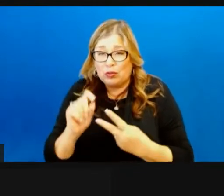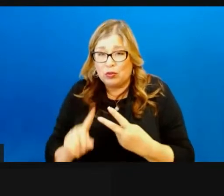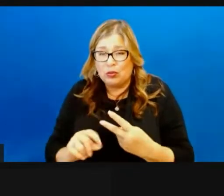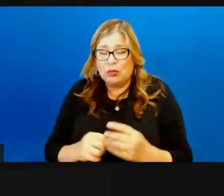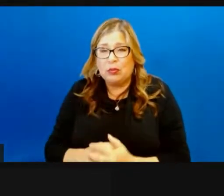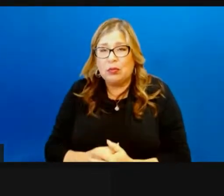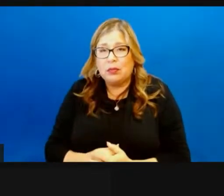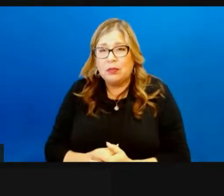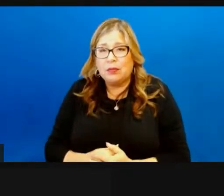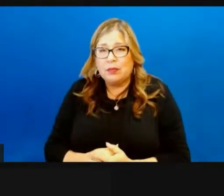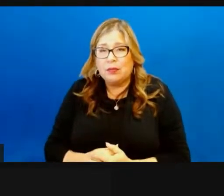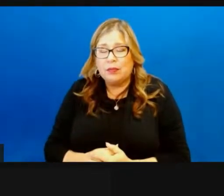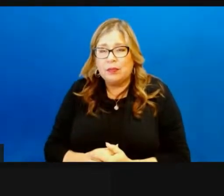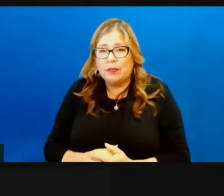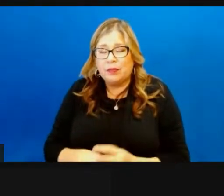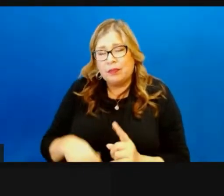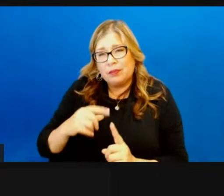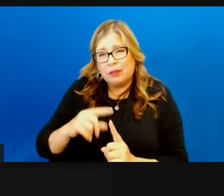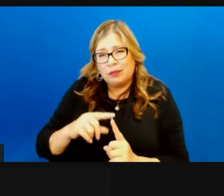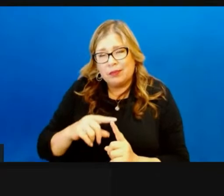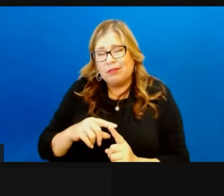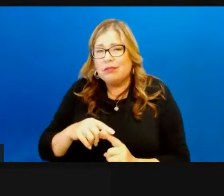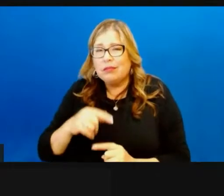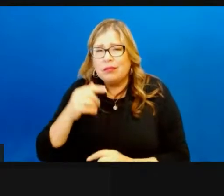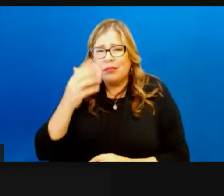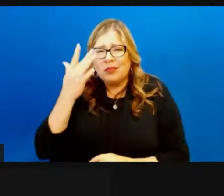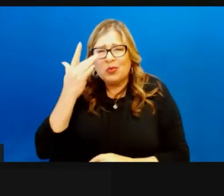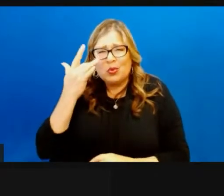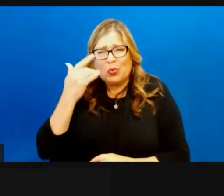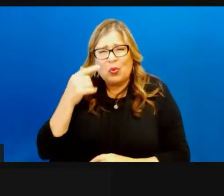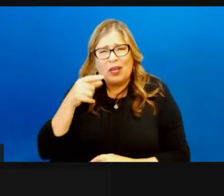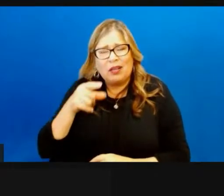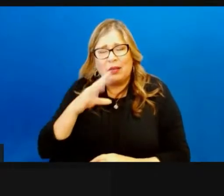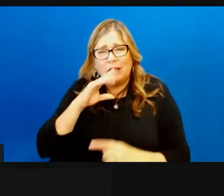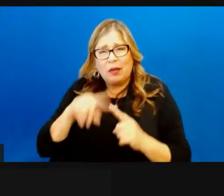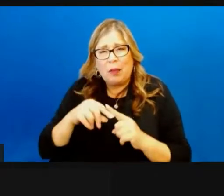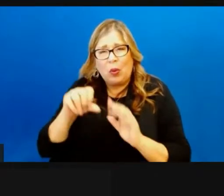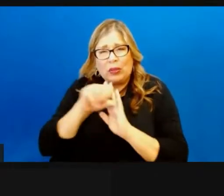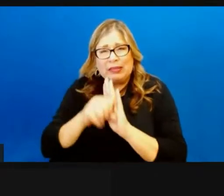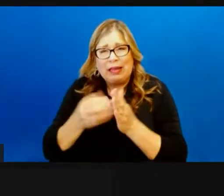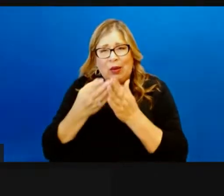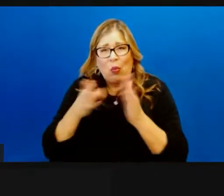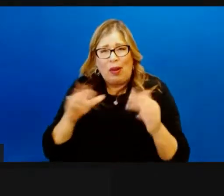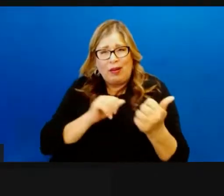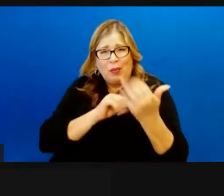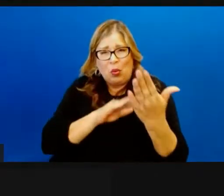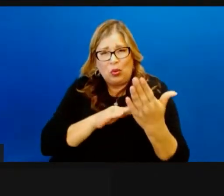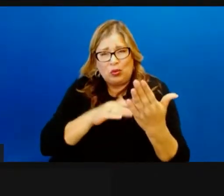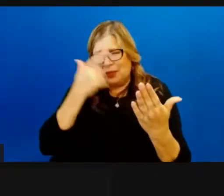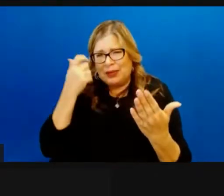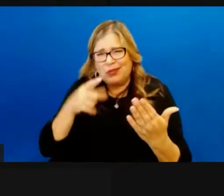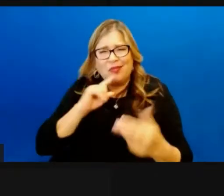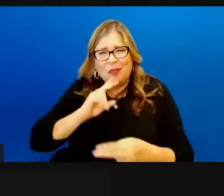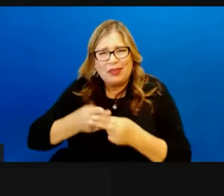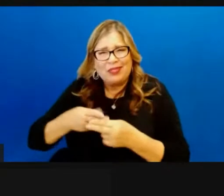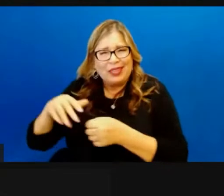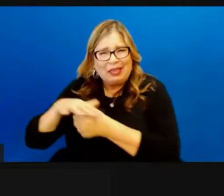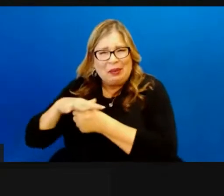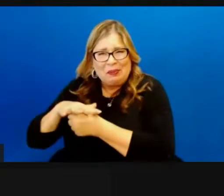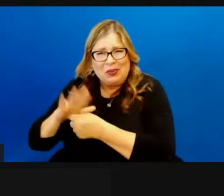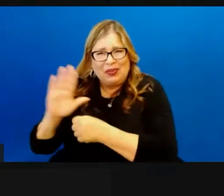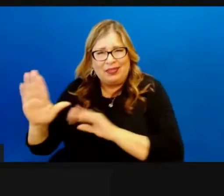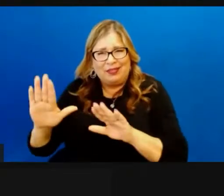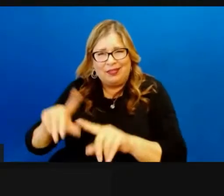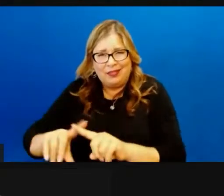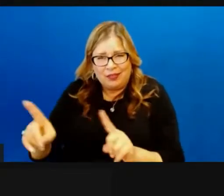you've often said that this varies by communities, and do you expect it to have some sort of differentiated approach when you do roll it